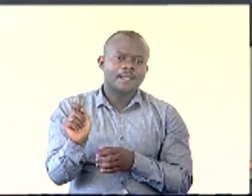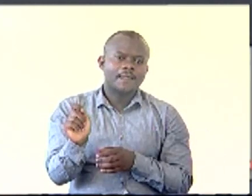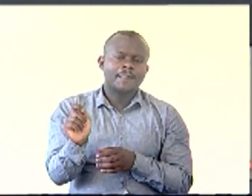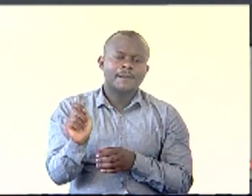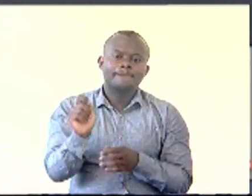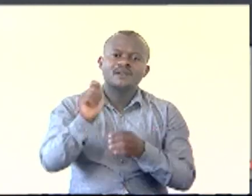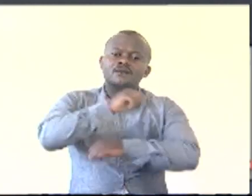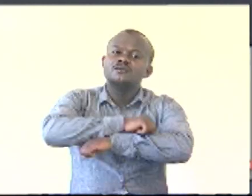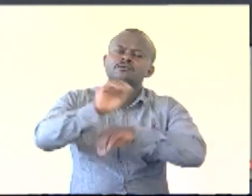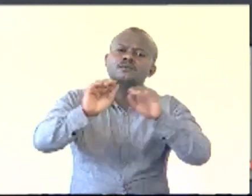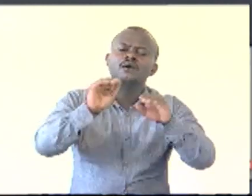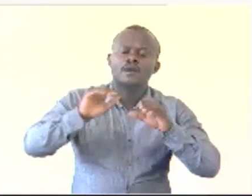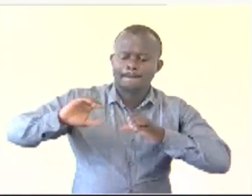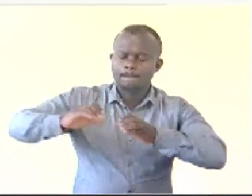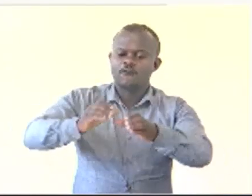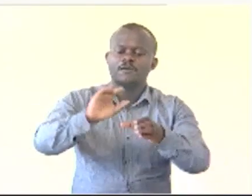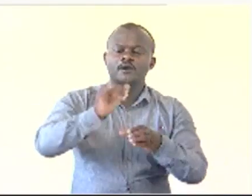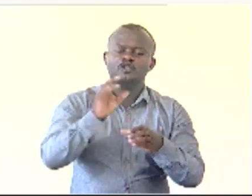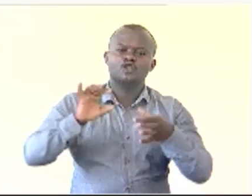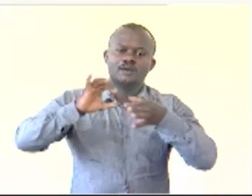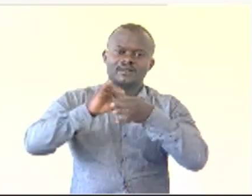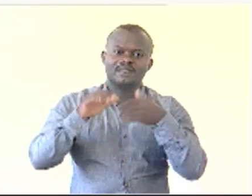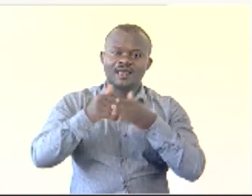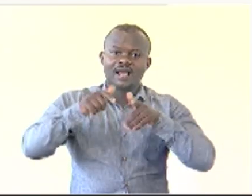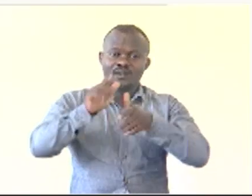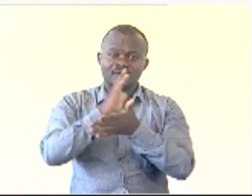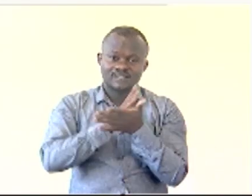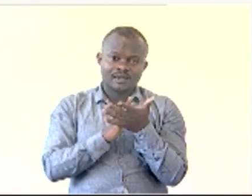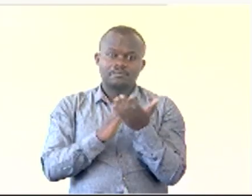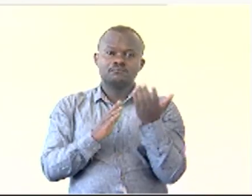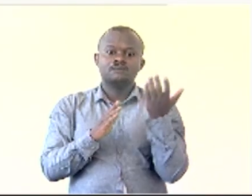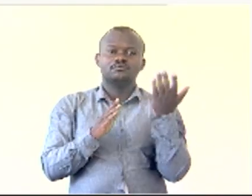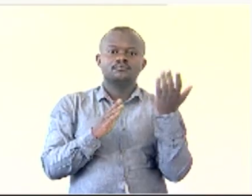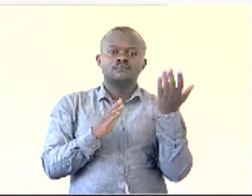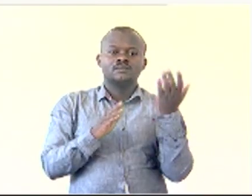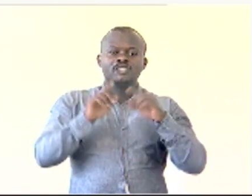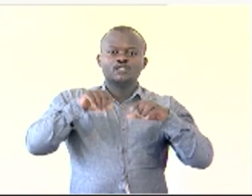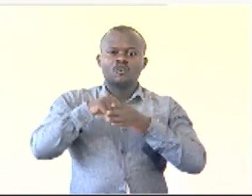Student, what are movable joints? I said the movable joints, they allow some degree of movement.